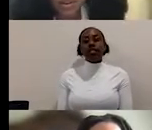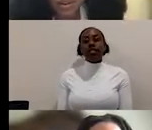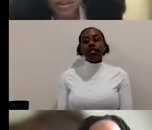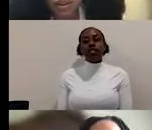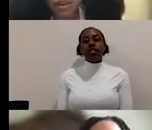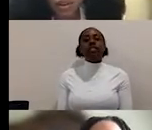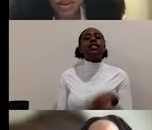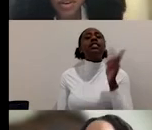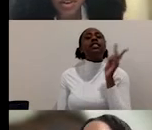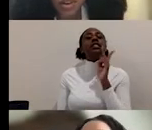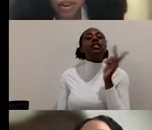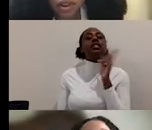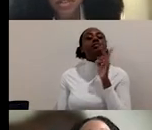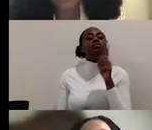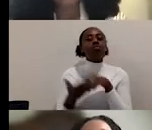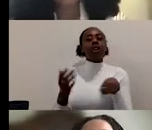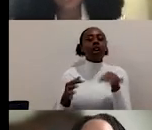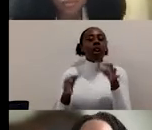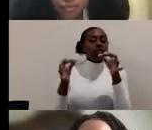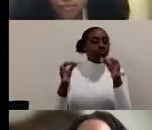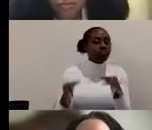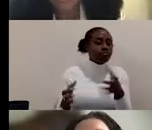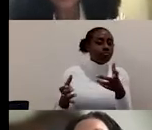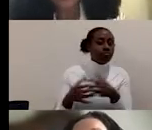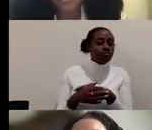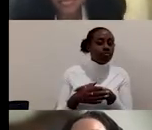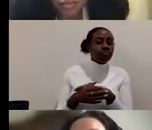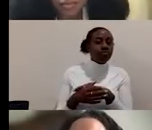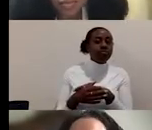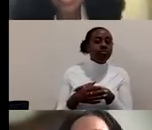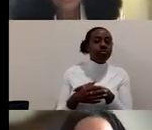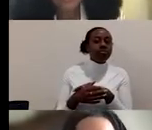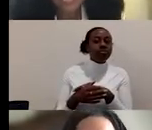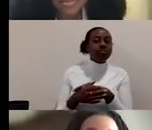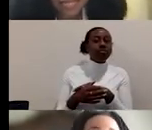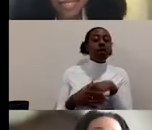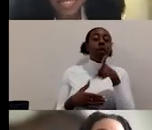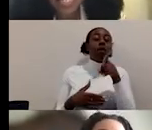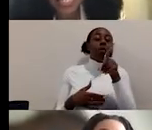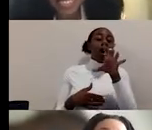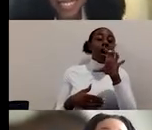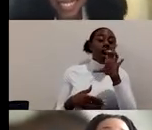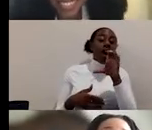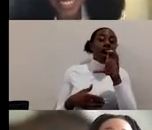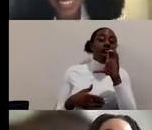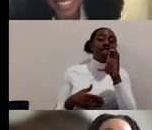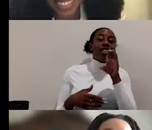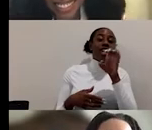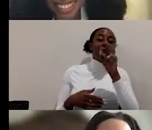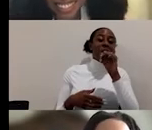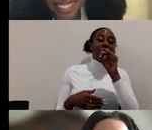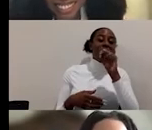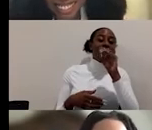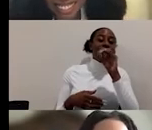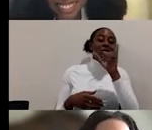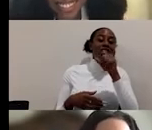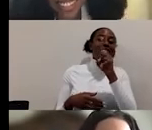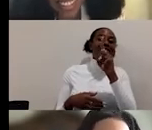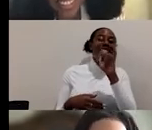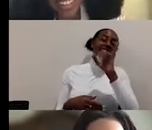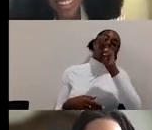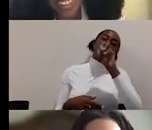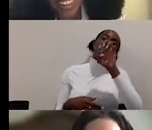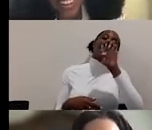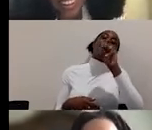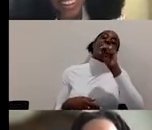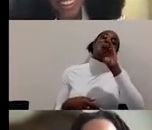chose. Ooh. Okay, 100 emojis in the chat, please. Thank you. Anti-war activists leaked